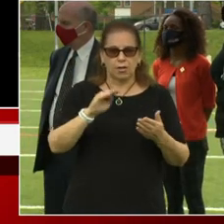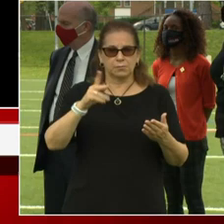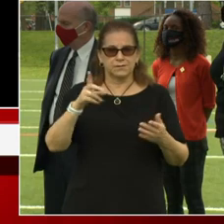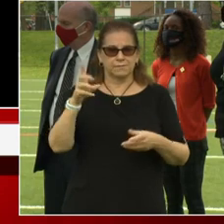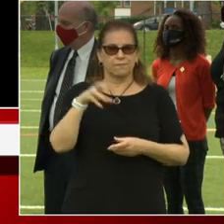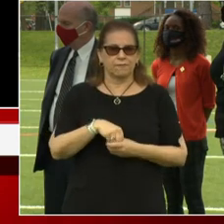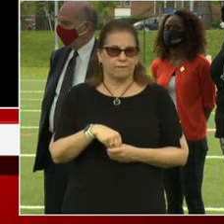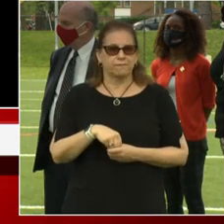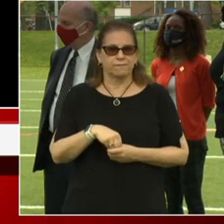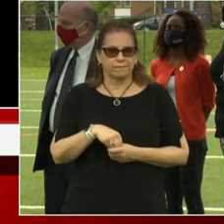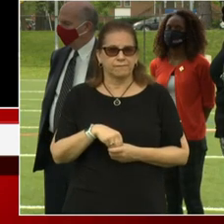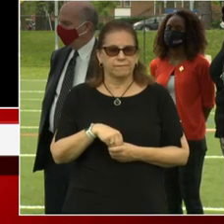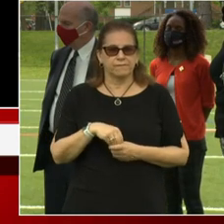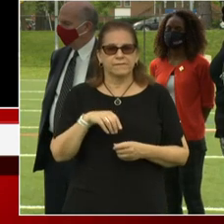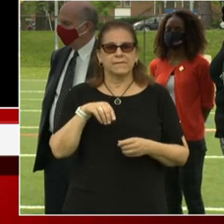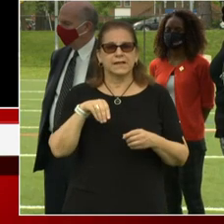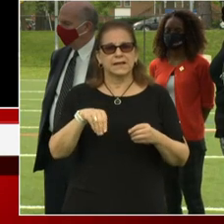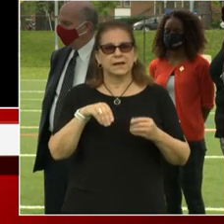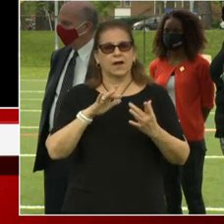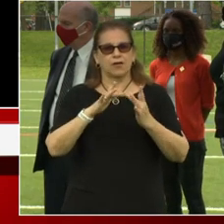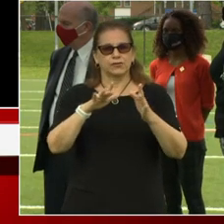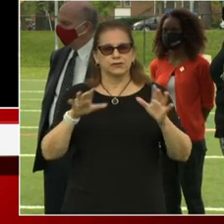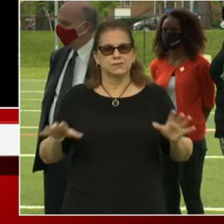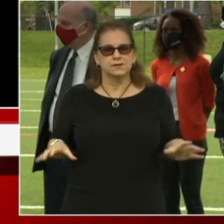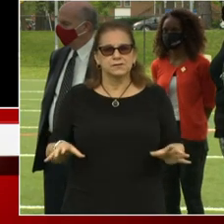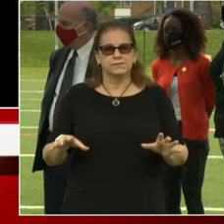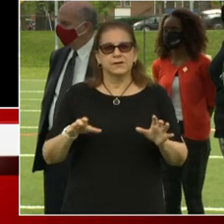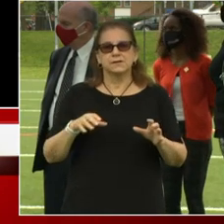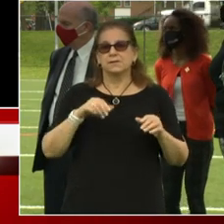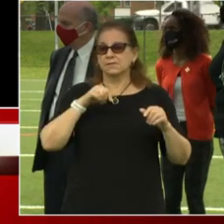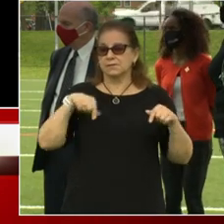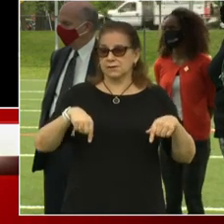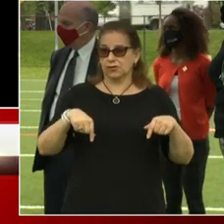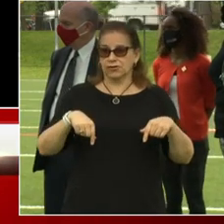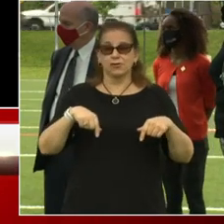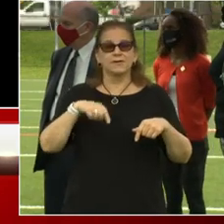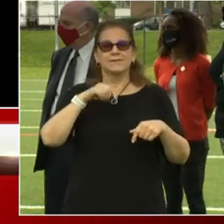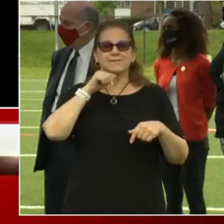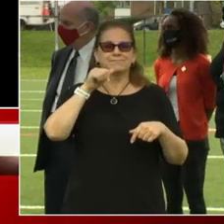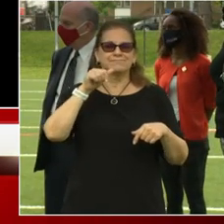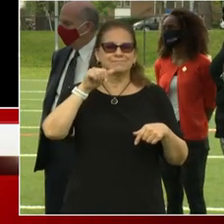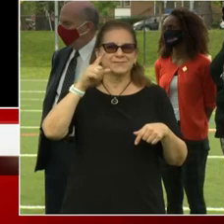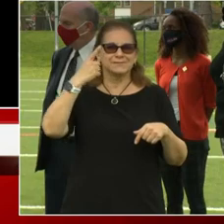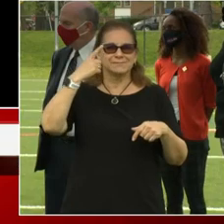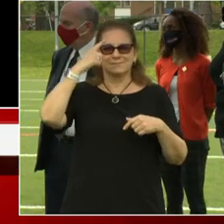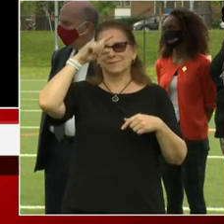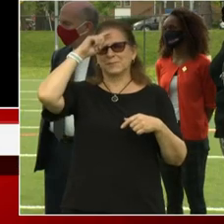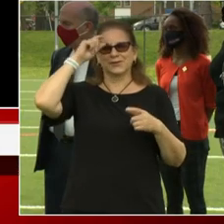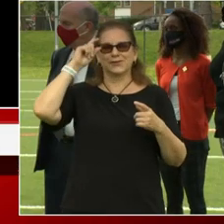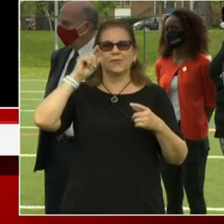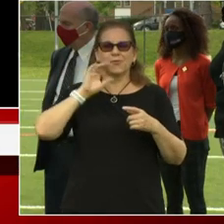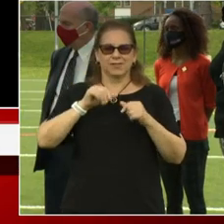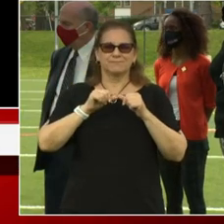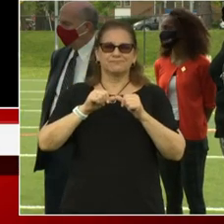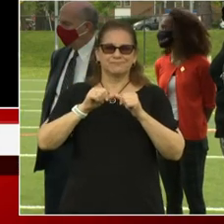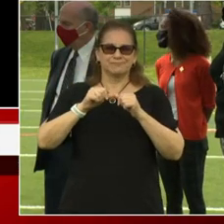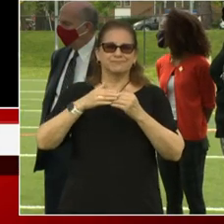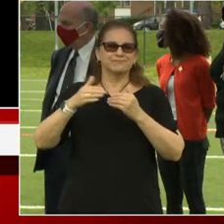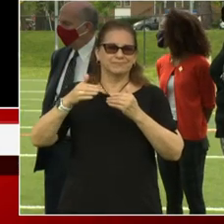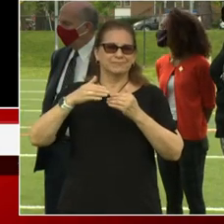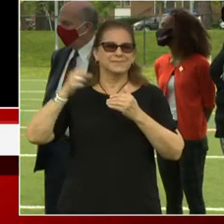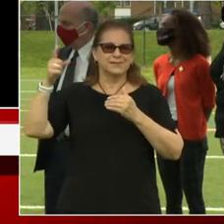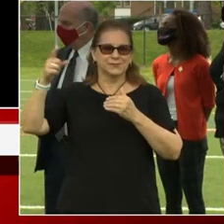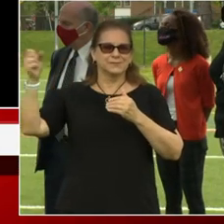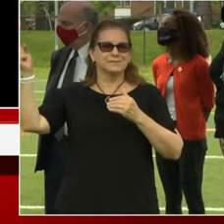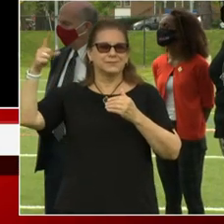outreach activities around the entire city, not only this summer, but year-round. So be on the lookout for a number of engagement activities